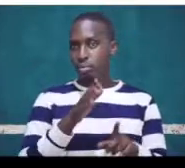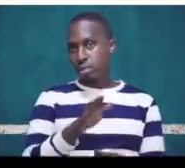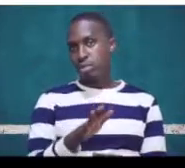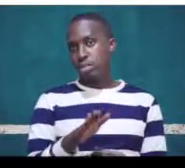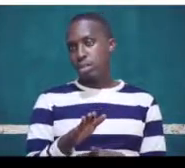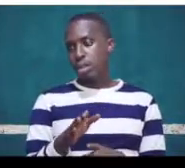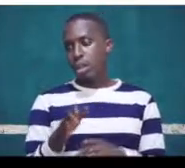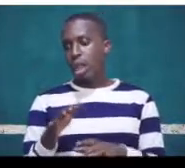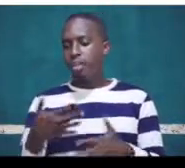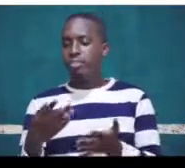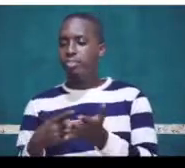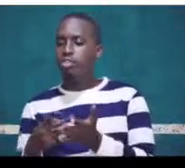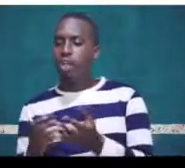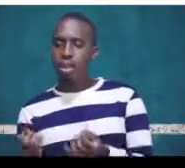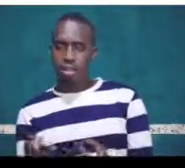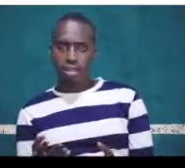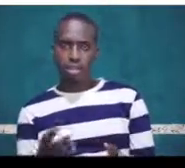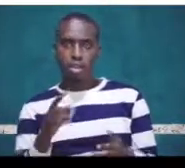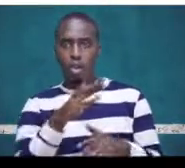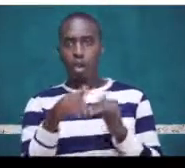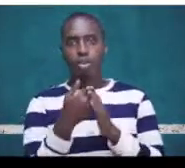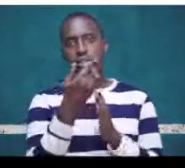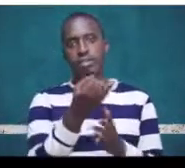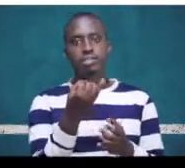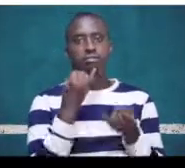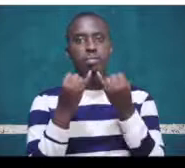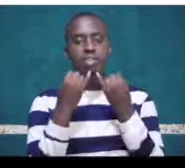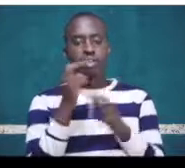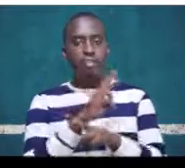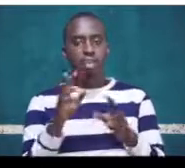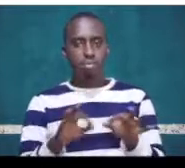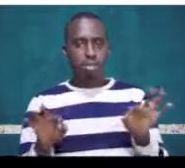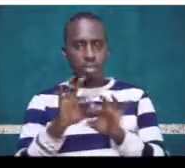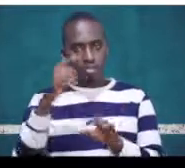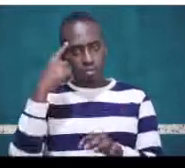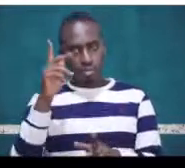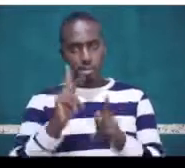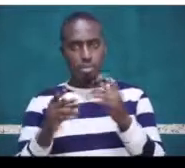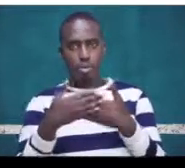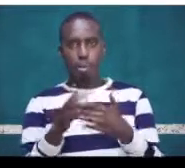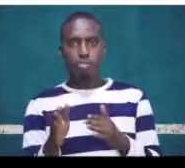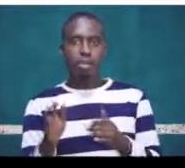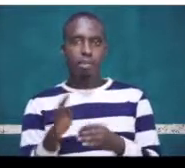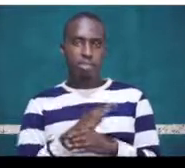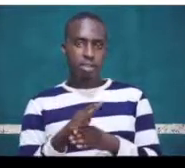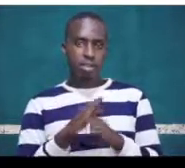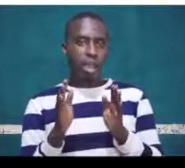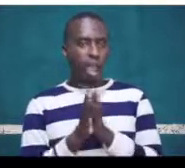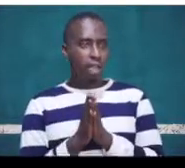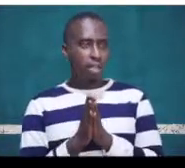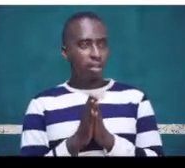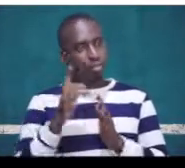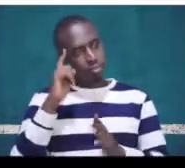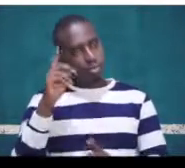to this amount, how much will I pay? So all these information are very important for the people who want to open businesses and even